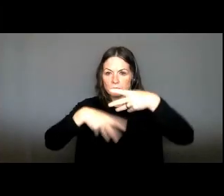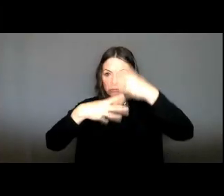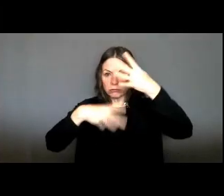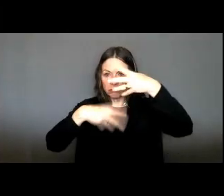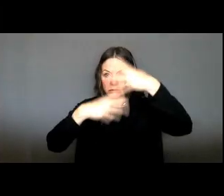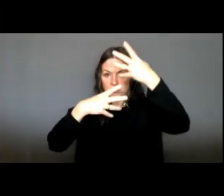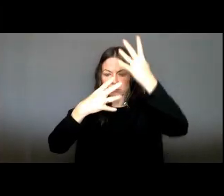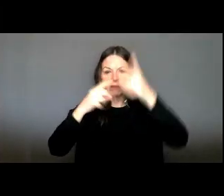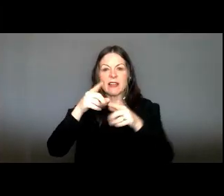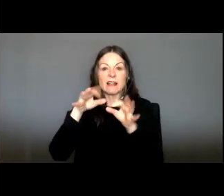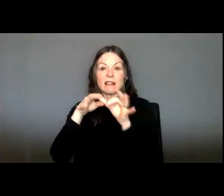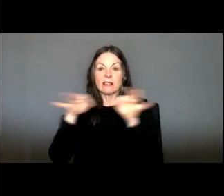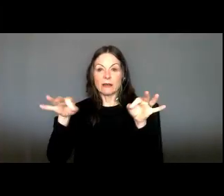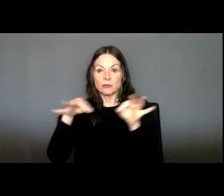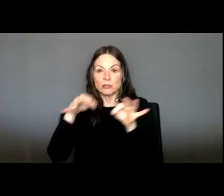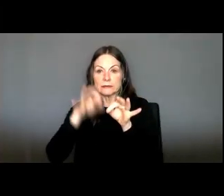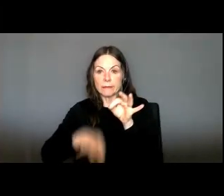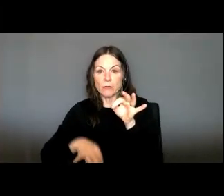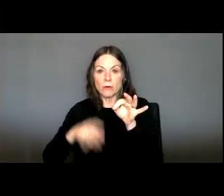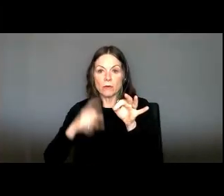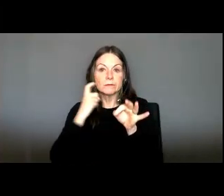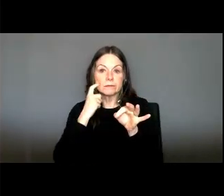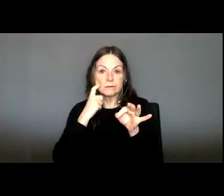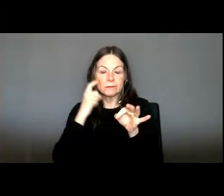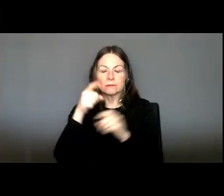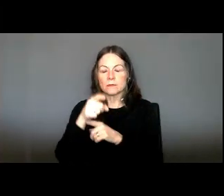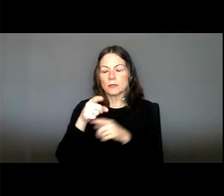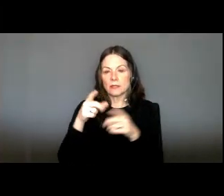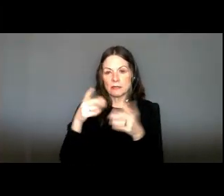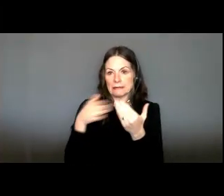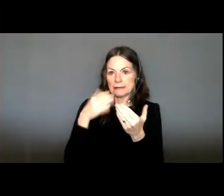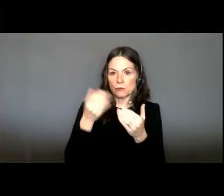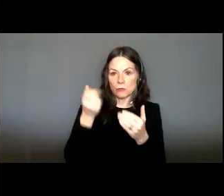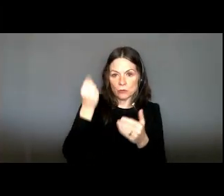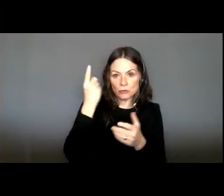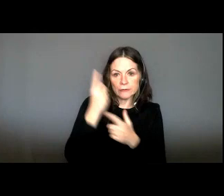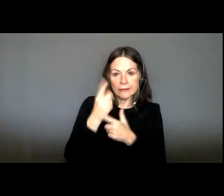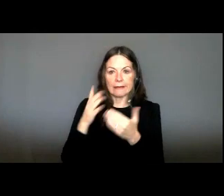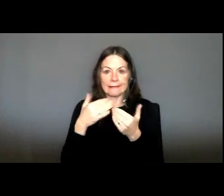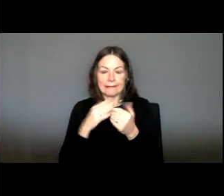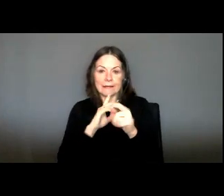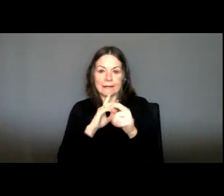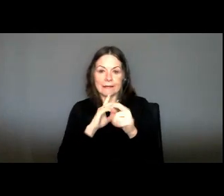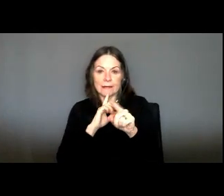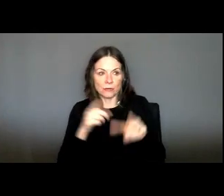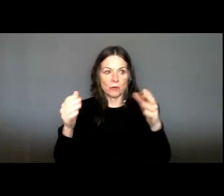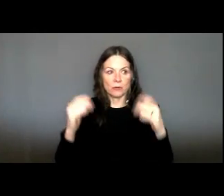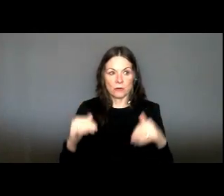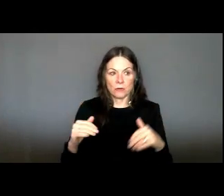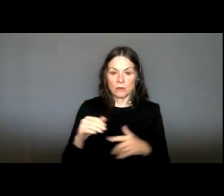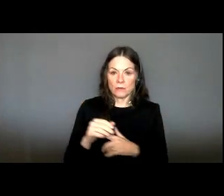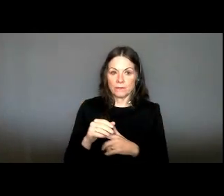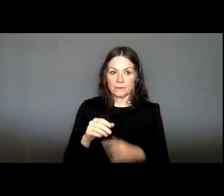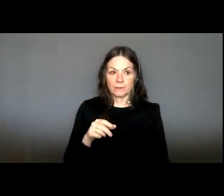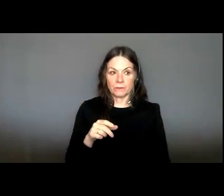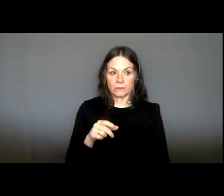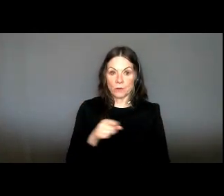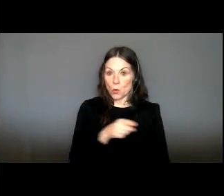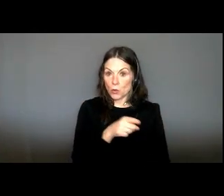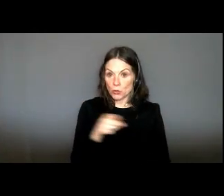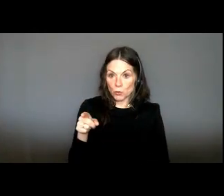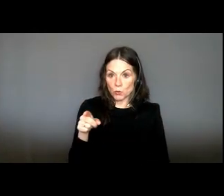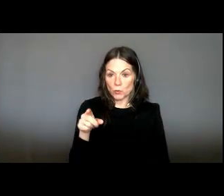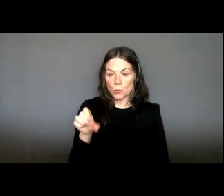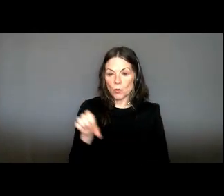language, easy to understand, and easy to respond. Are you or is anyone in